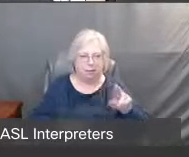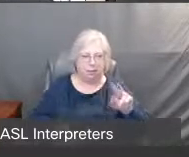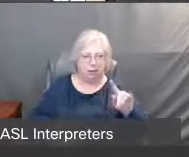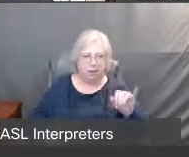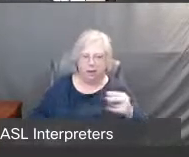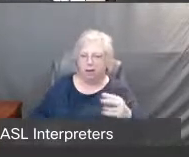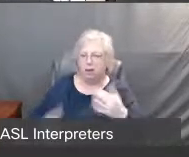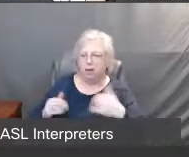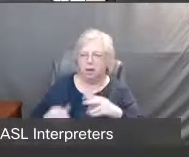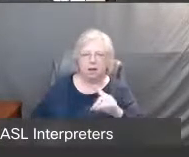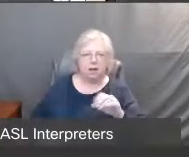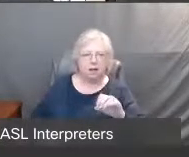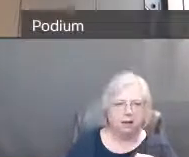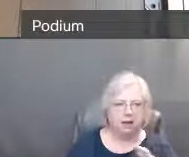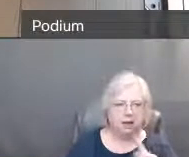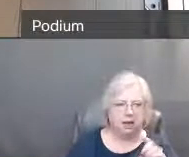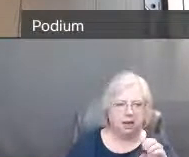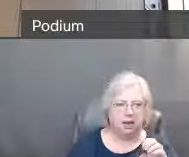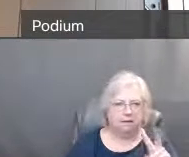Devonda Bird.